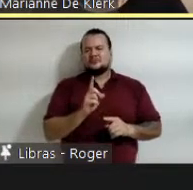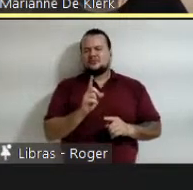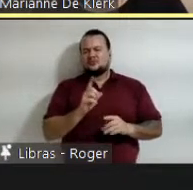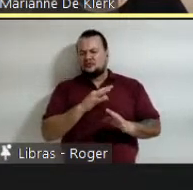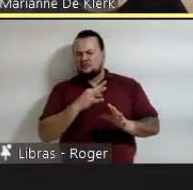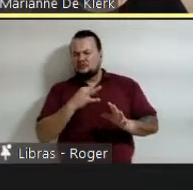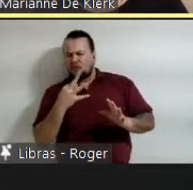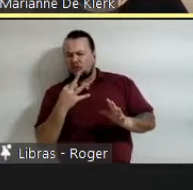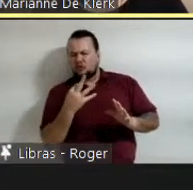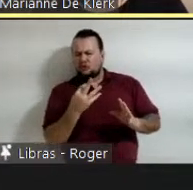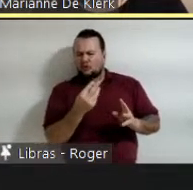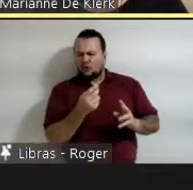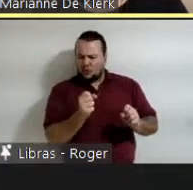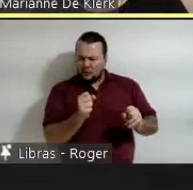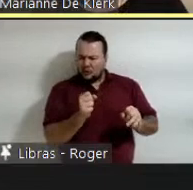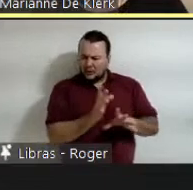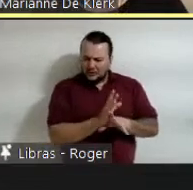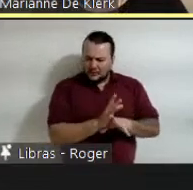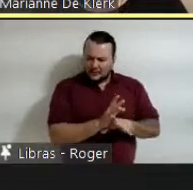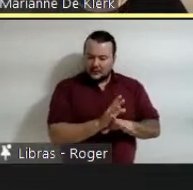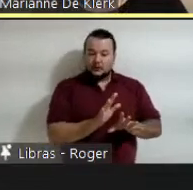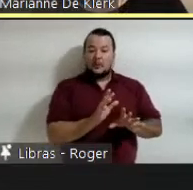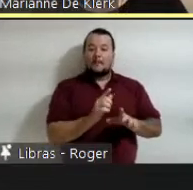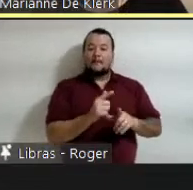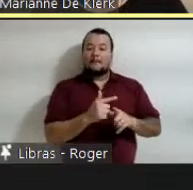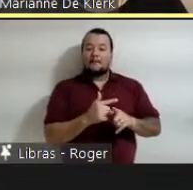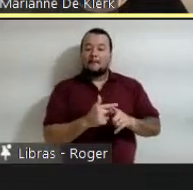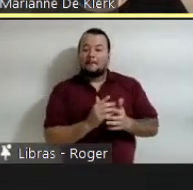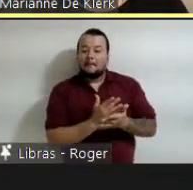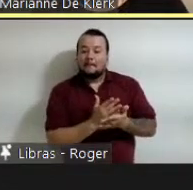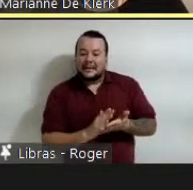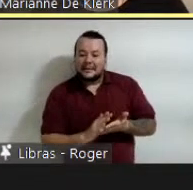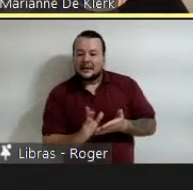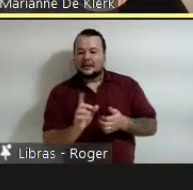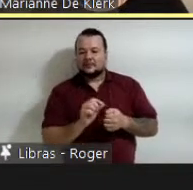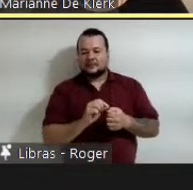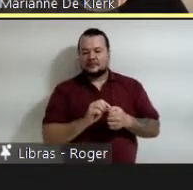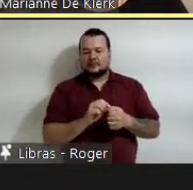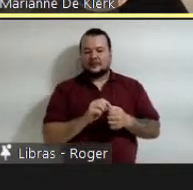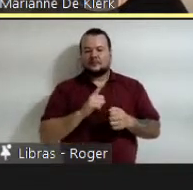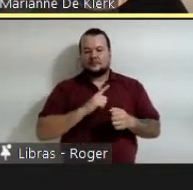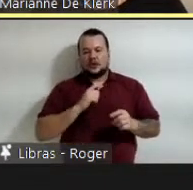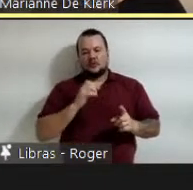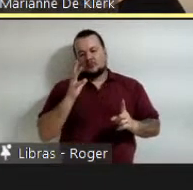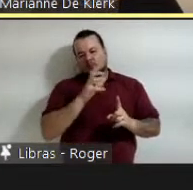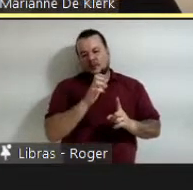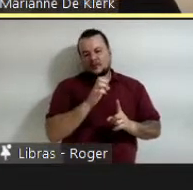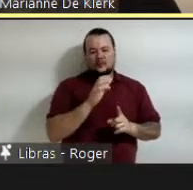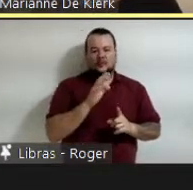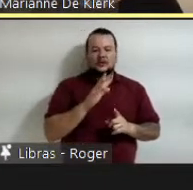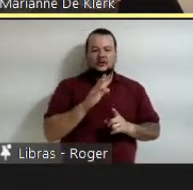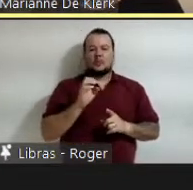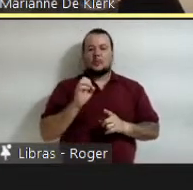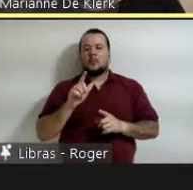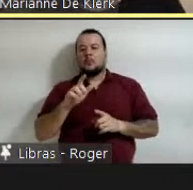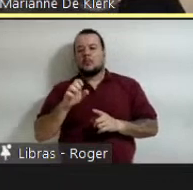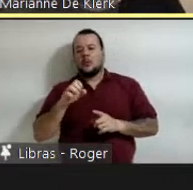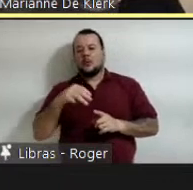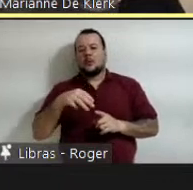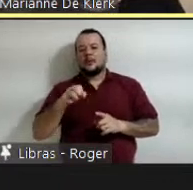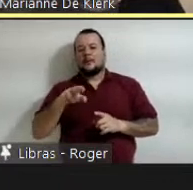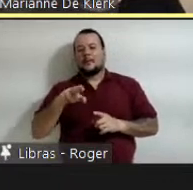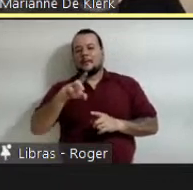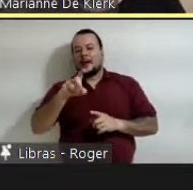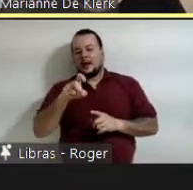once again with these wonderful free-flowing forms. This is one of the highlights of the building, a central